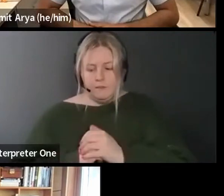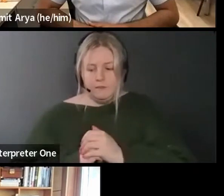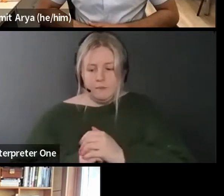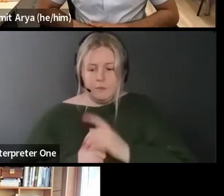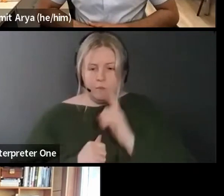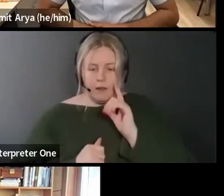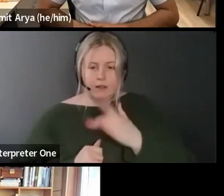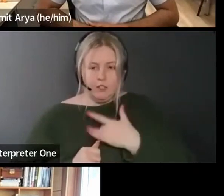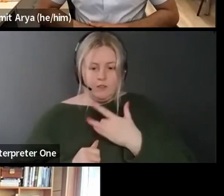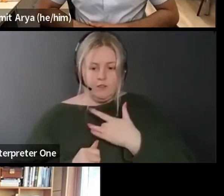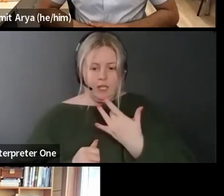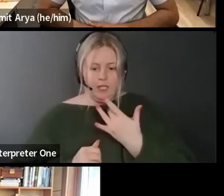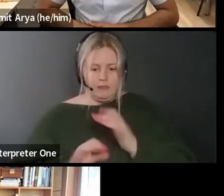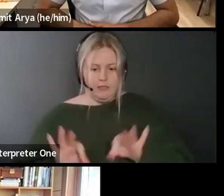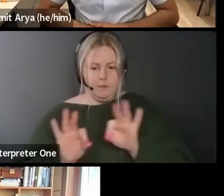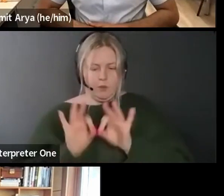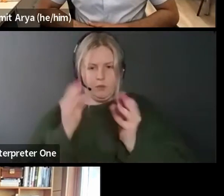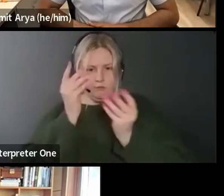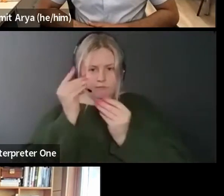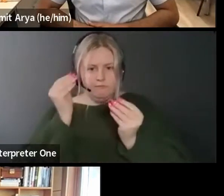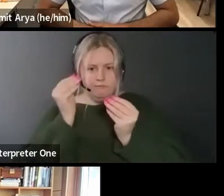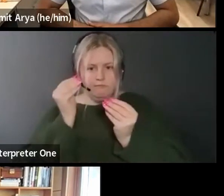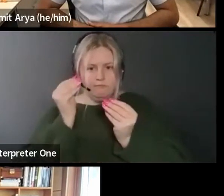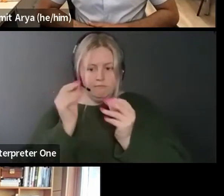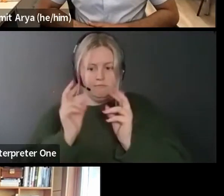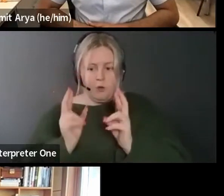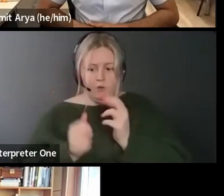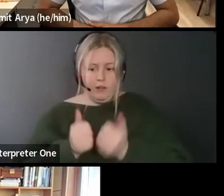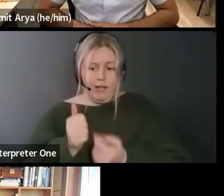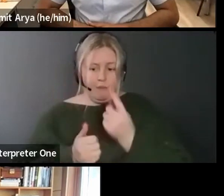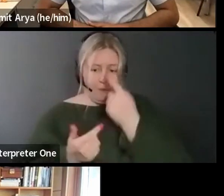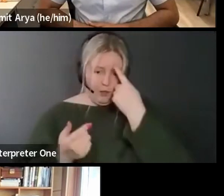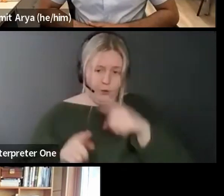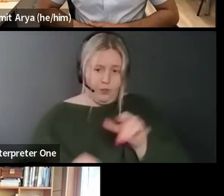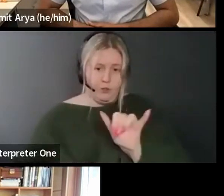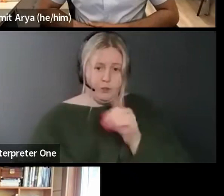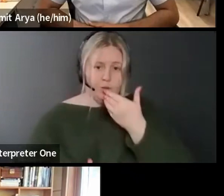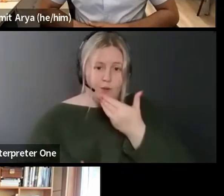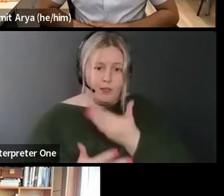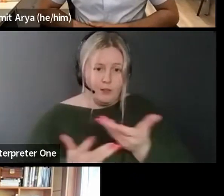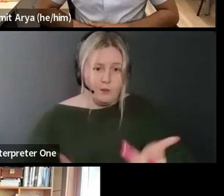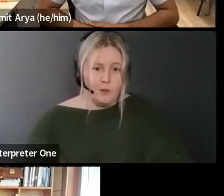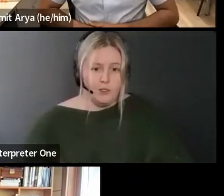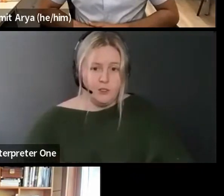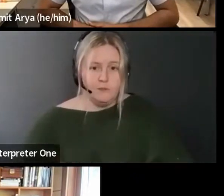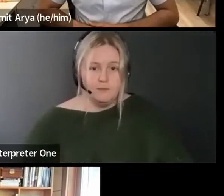really compelled to consider, and I hope everyone else does as well. So thank you very much.